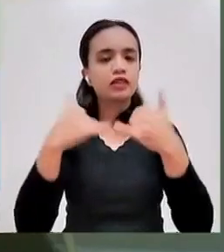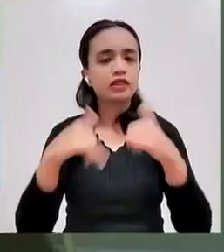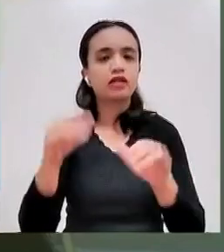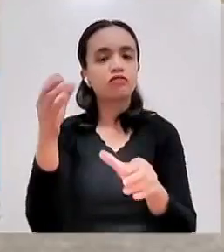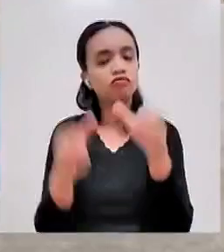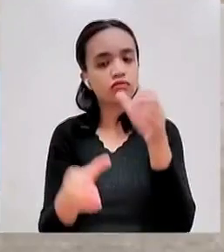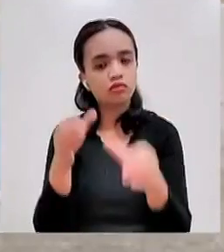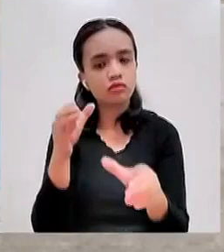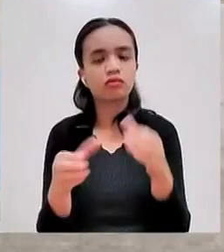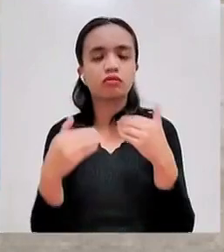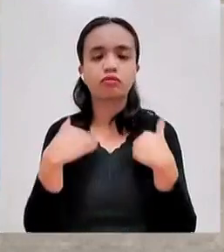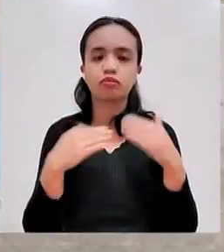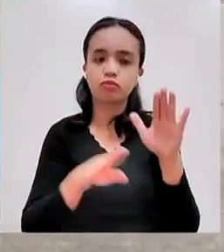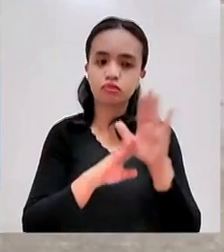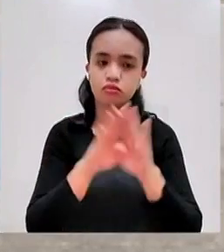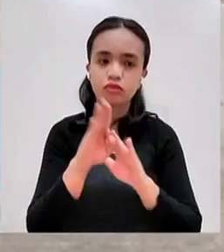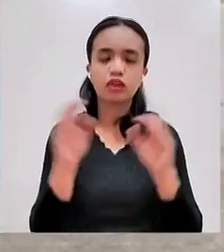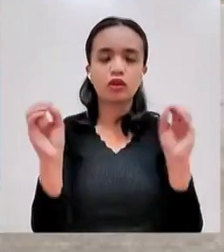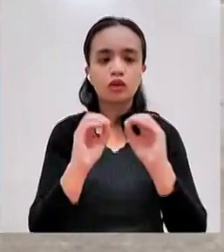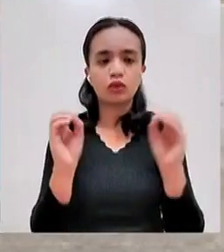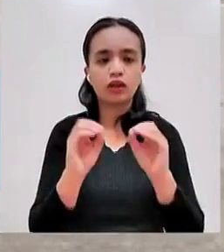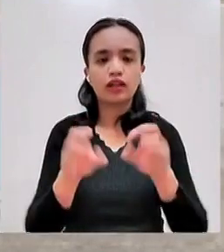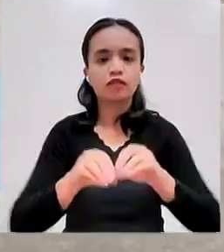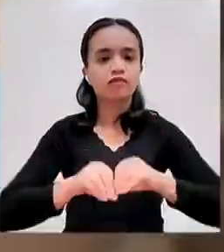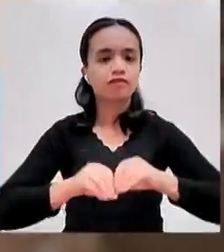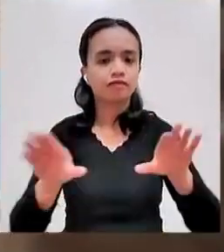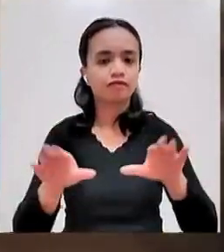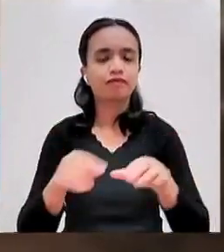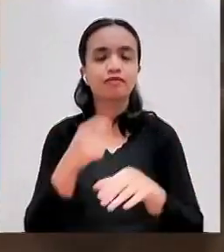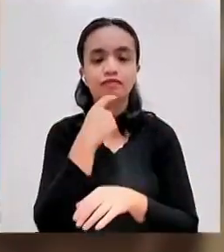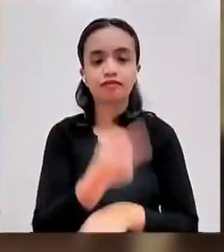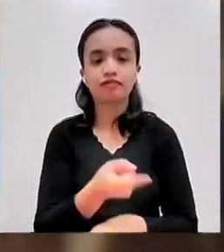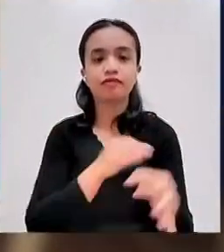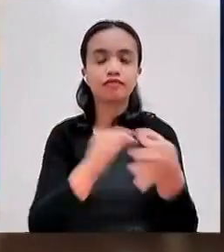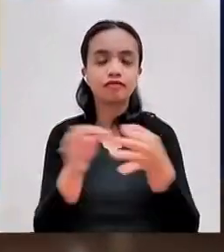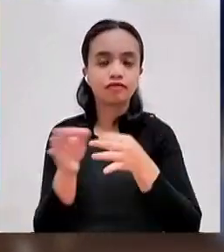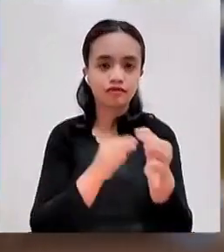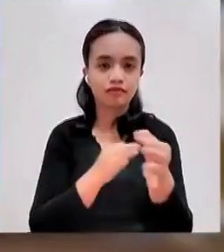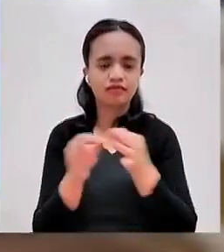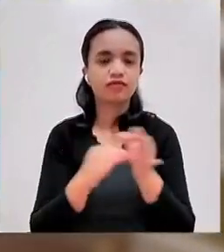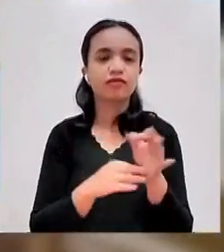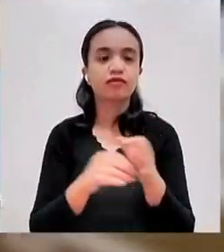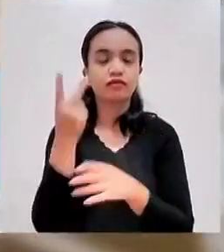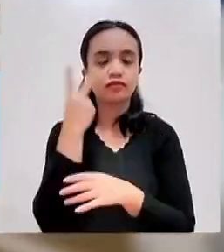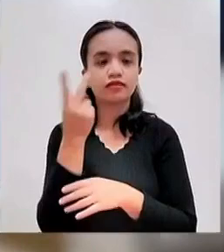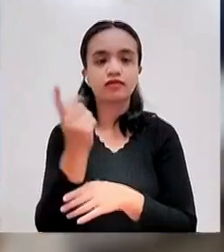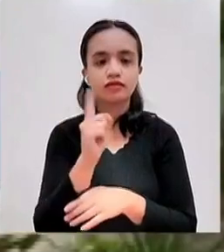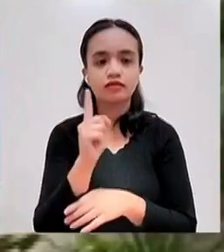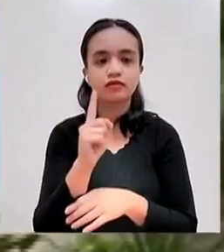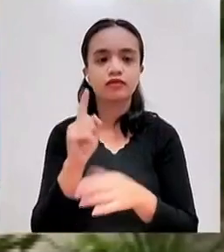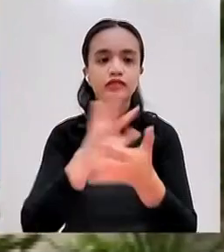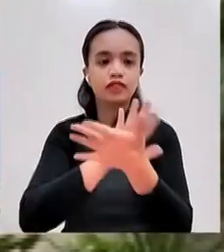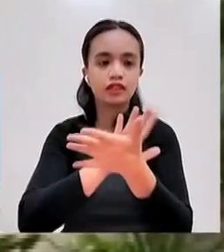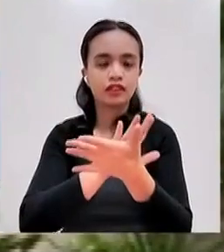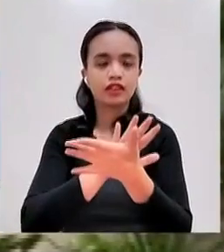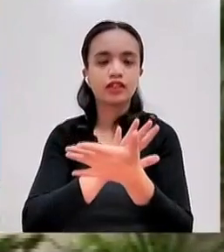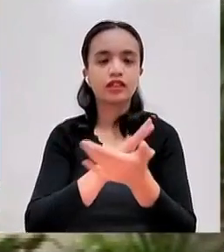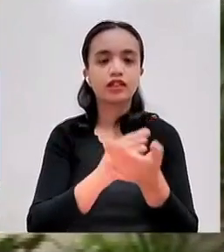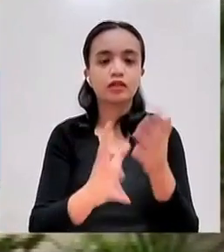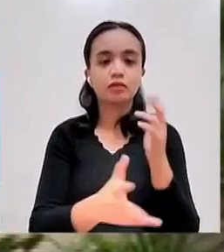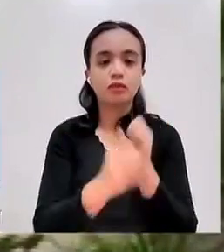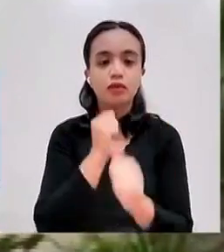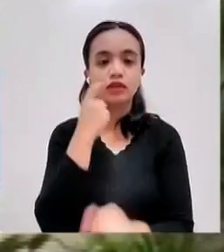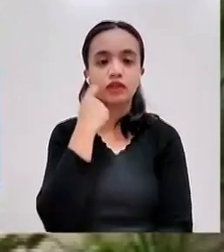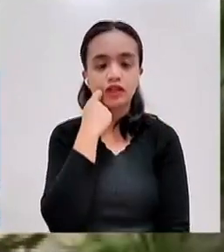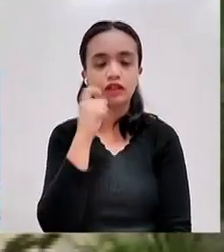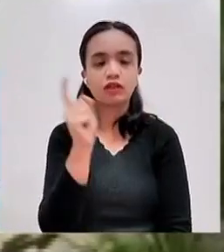there is no outbreak. Herbosa explains they are not as worried anymore about COVID as experts saw most recent variants tested